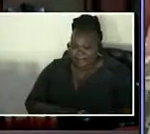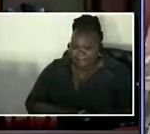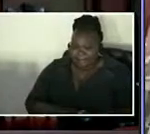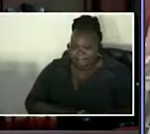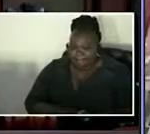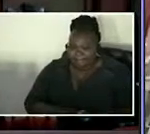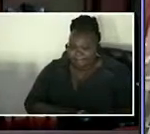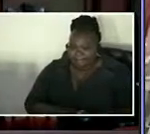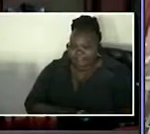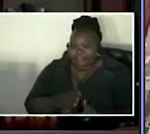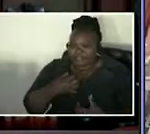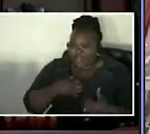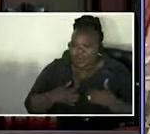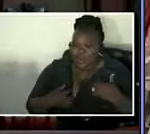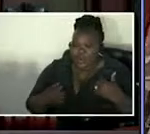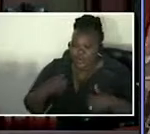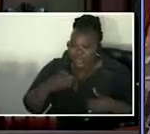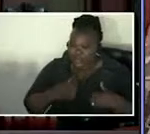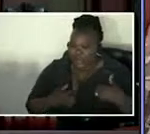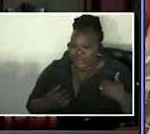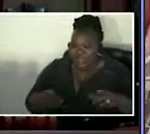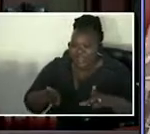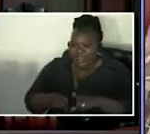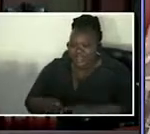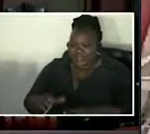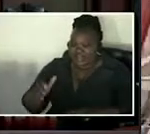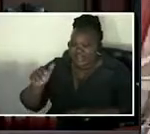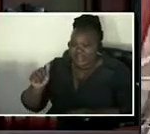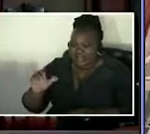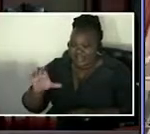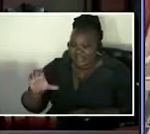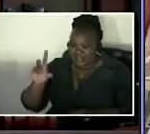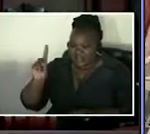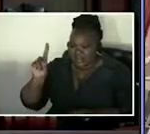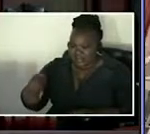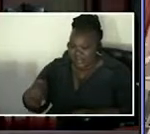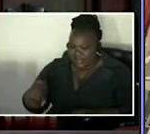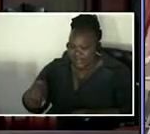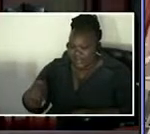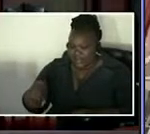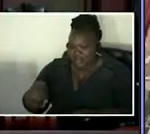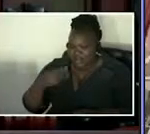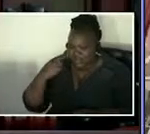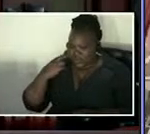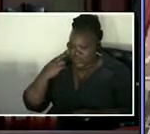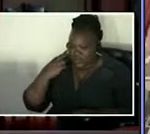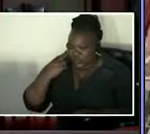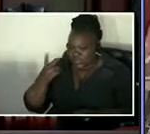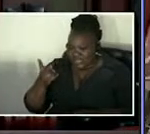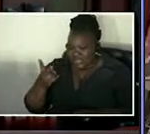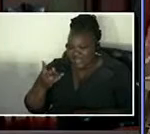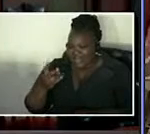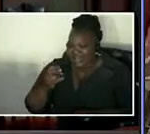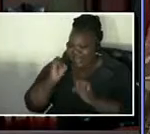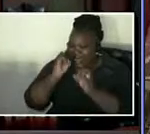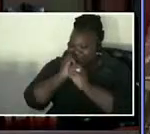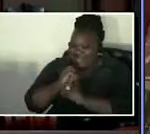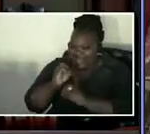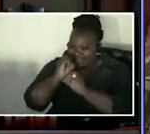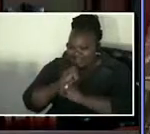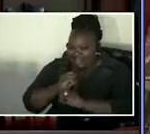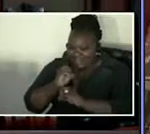it's writing us as acdp minister to see that there is nothing totally nothing